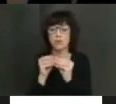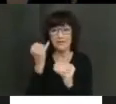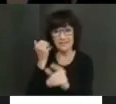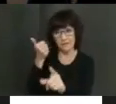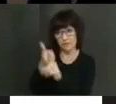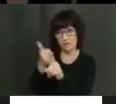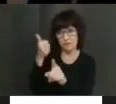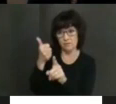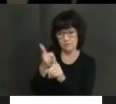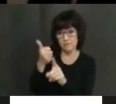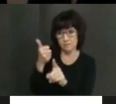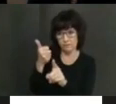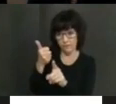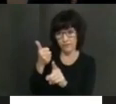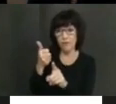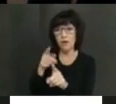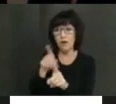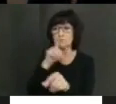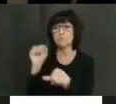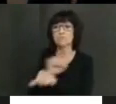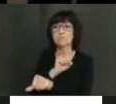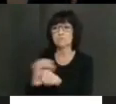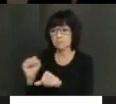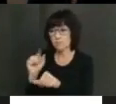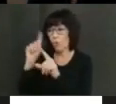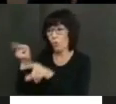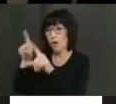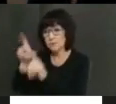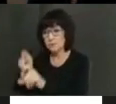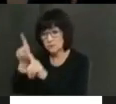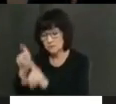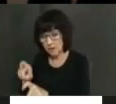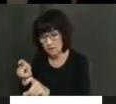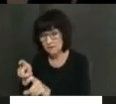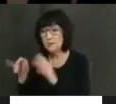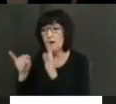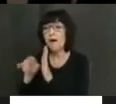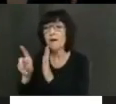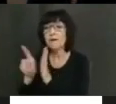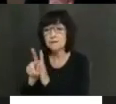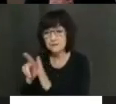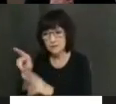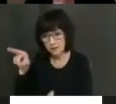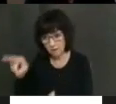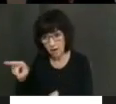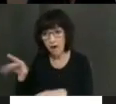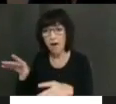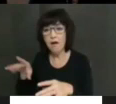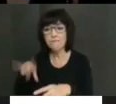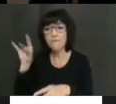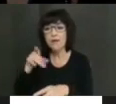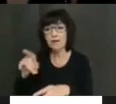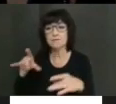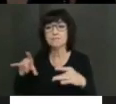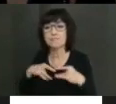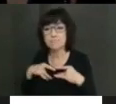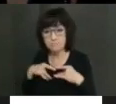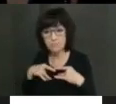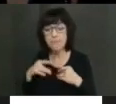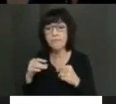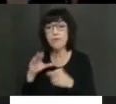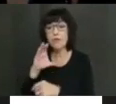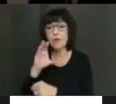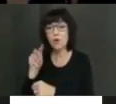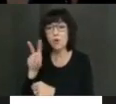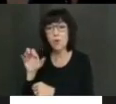tested positive for COVID-19, a member of the Delaware Contact Tracing System team will reach out to you. During the interview process, they will inquire if you